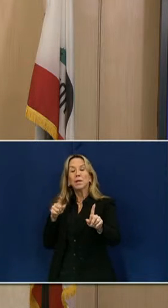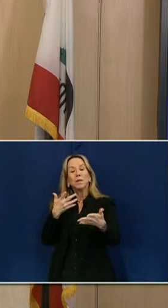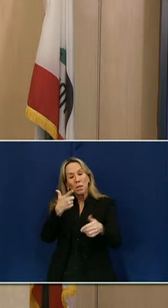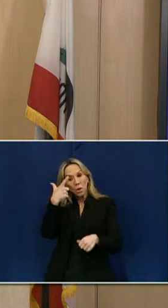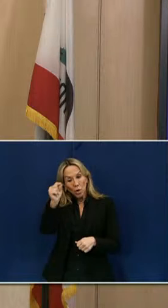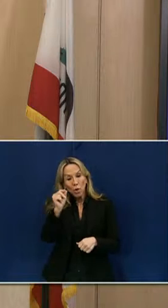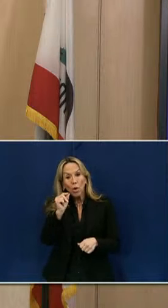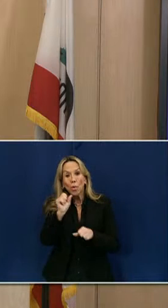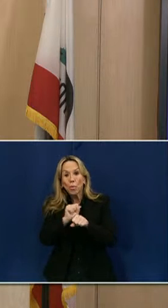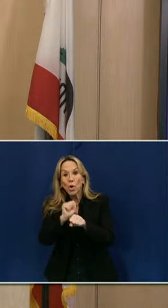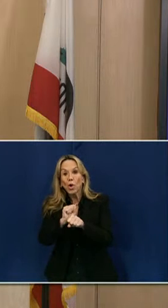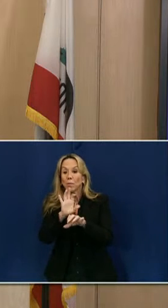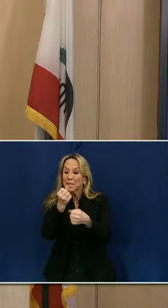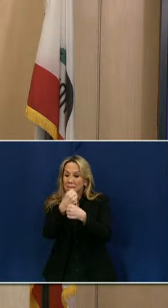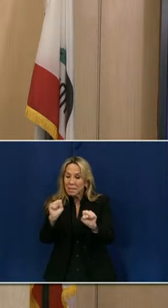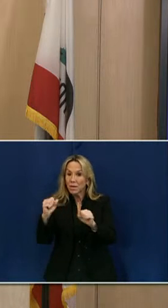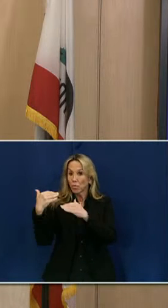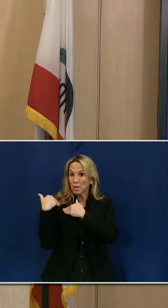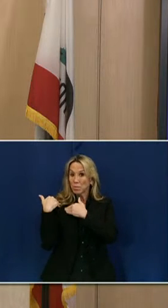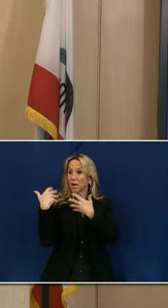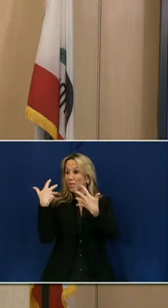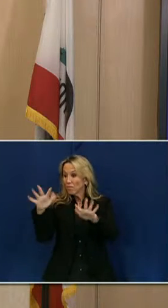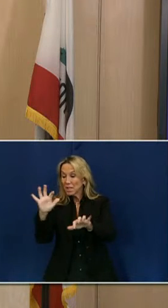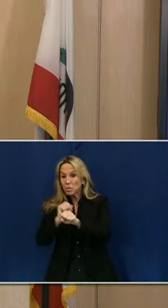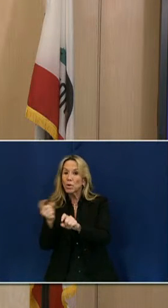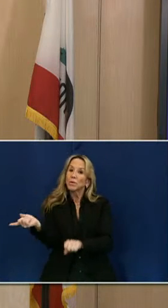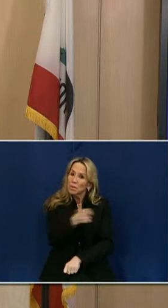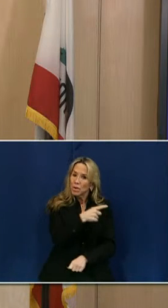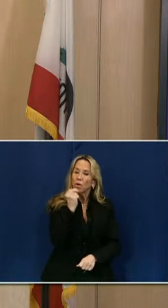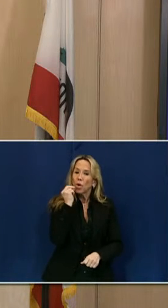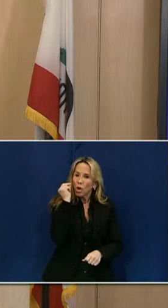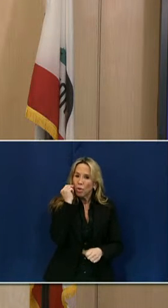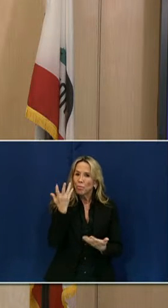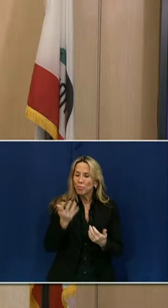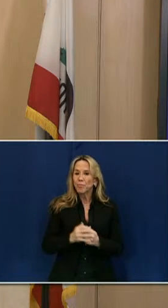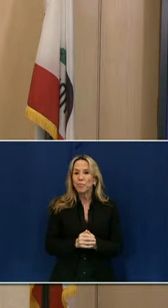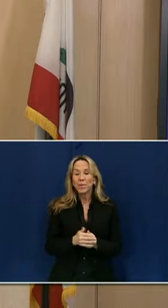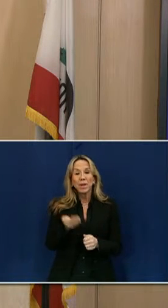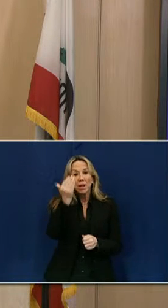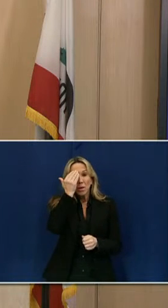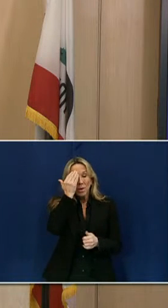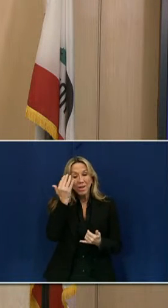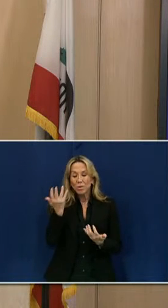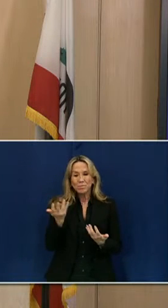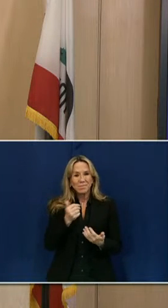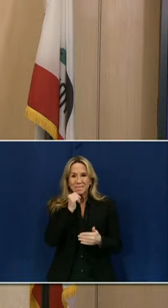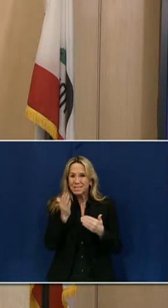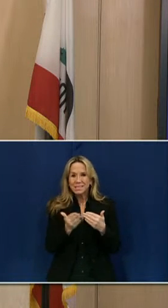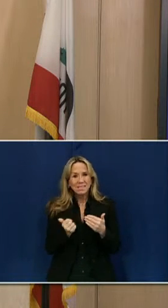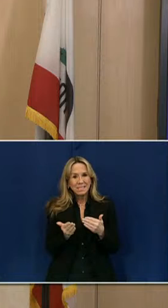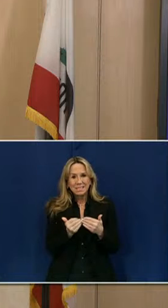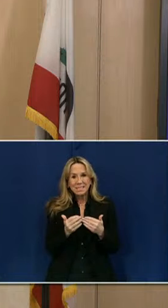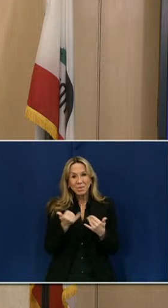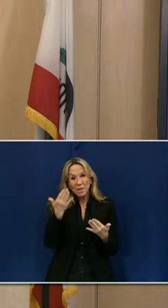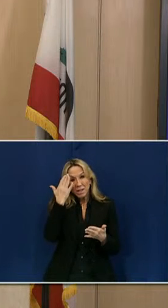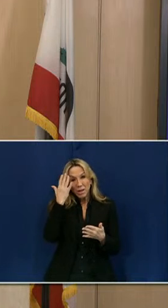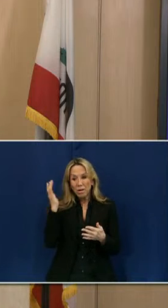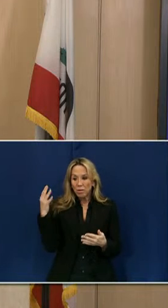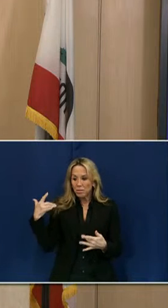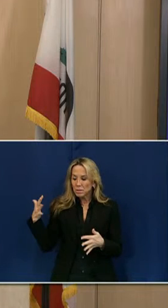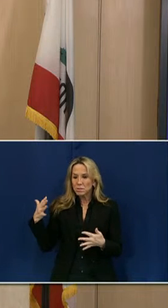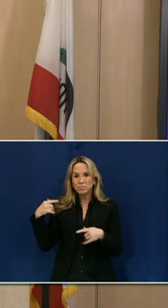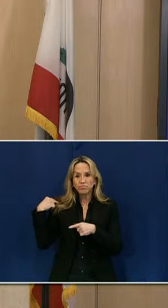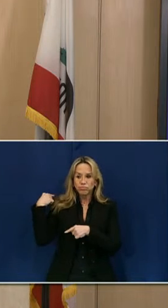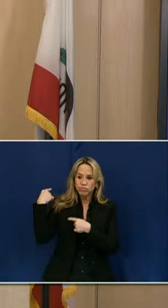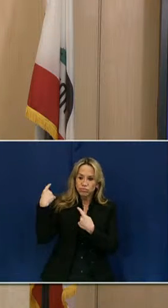be safe, be responsible, and then go back home. And look, we know it's hard. We know we're at the end of a long year. We